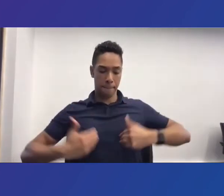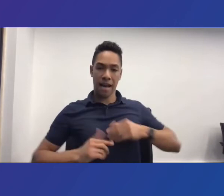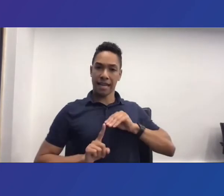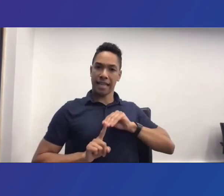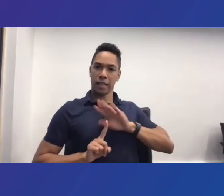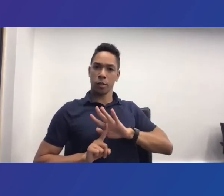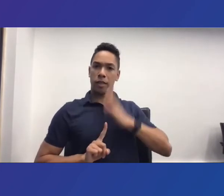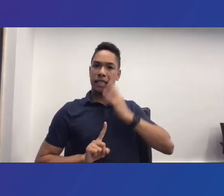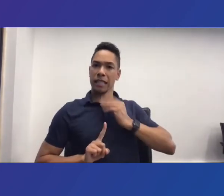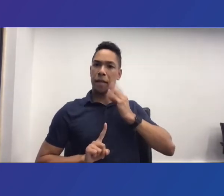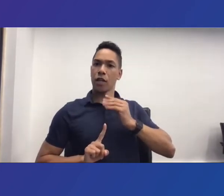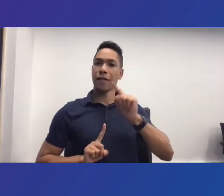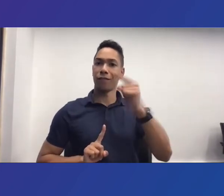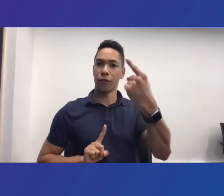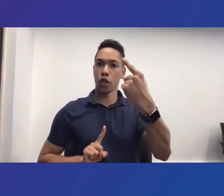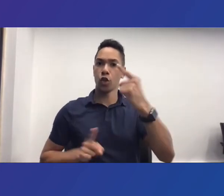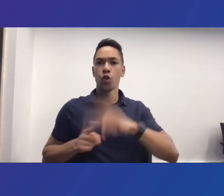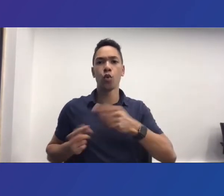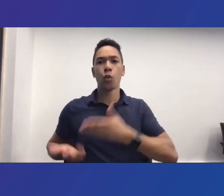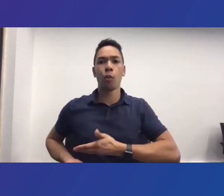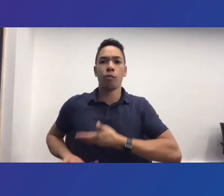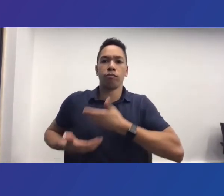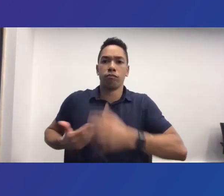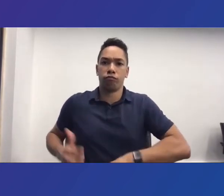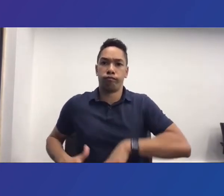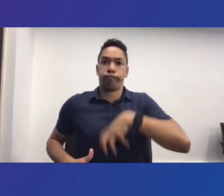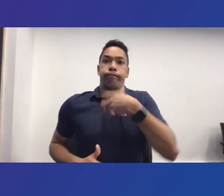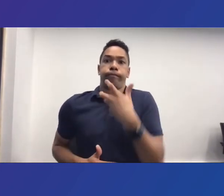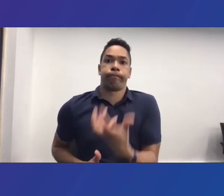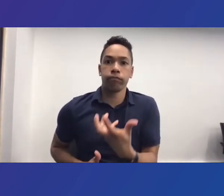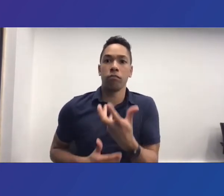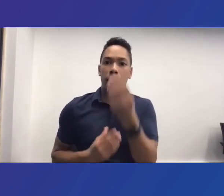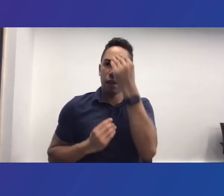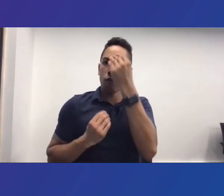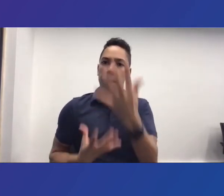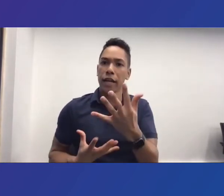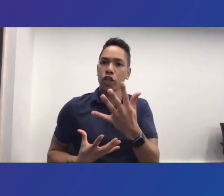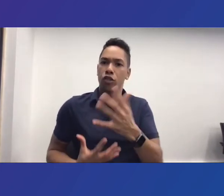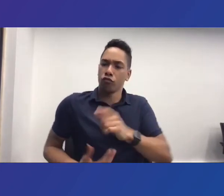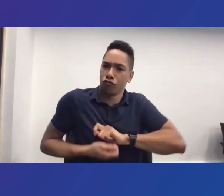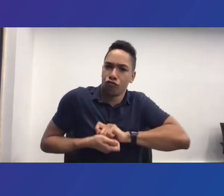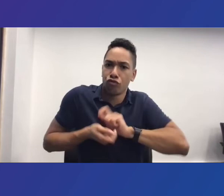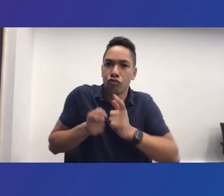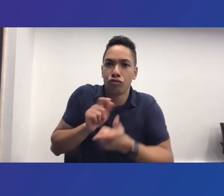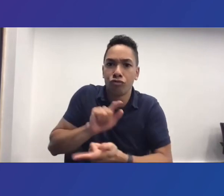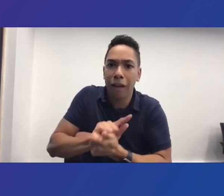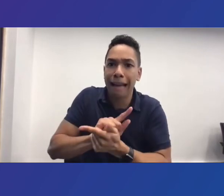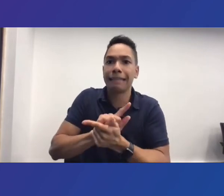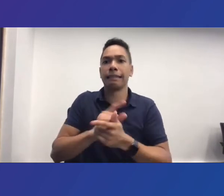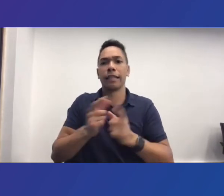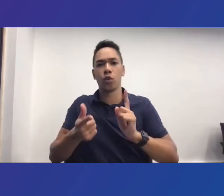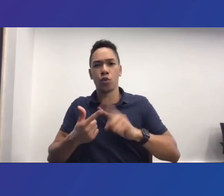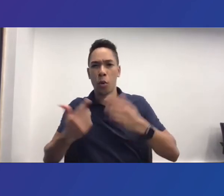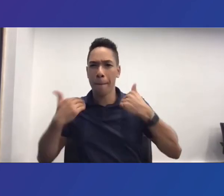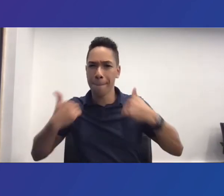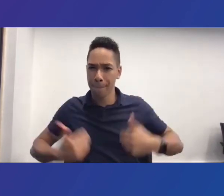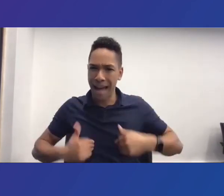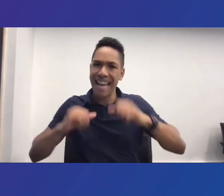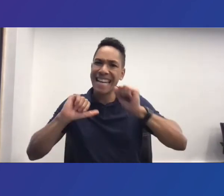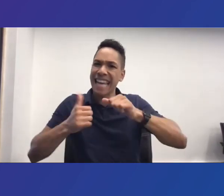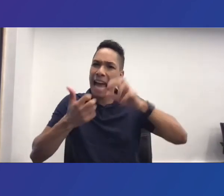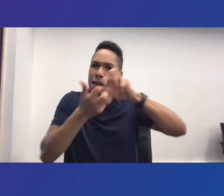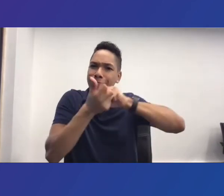to bring the information, to translate it, to digest it through